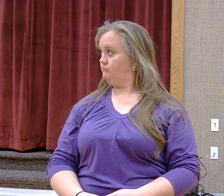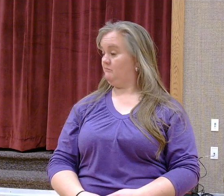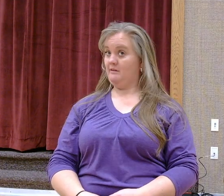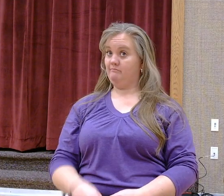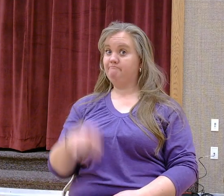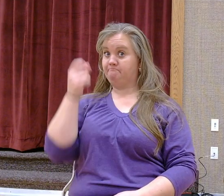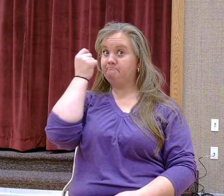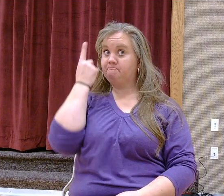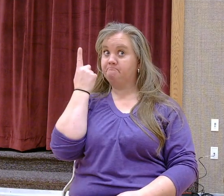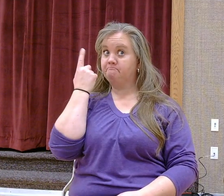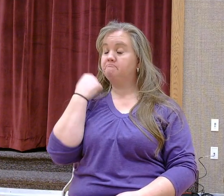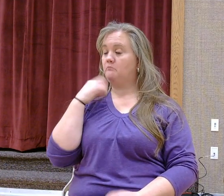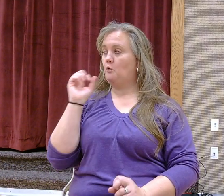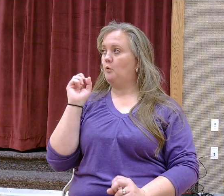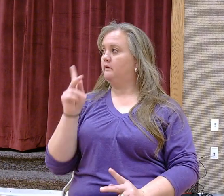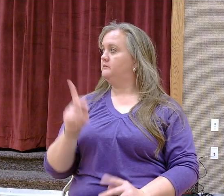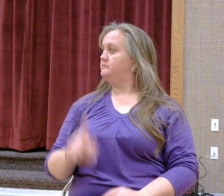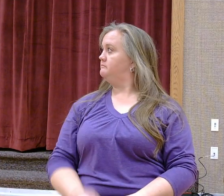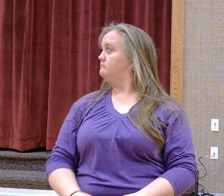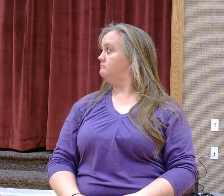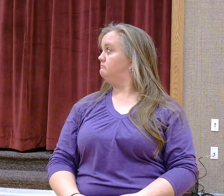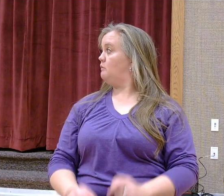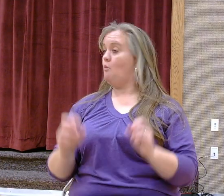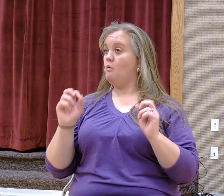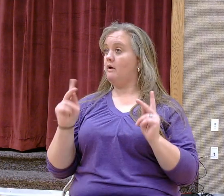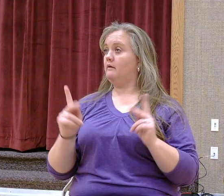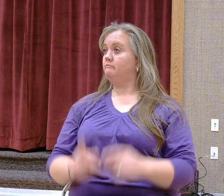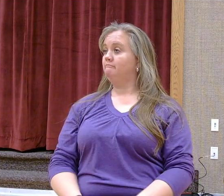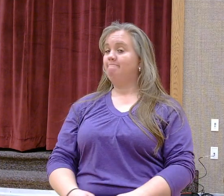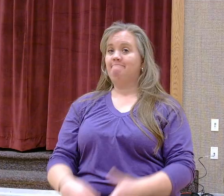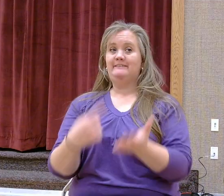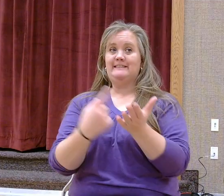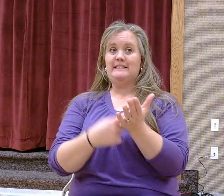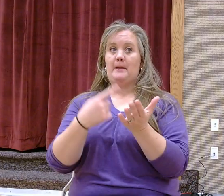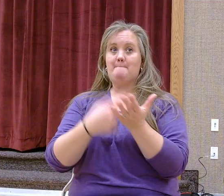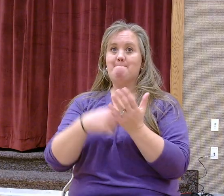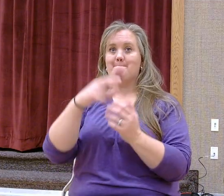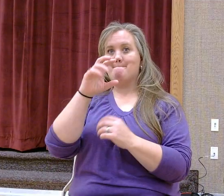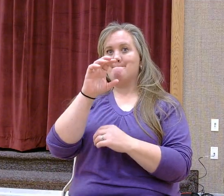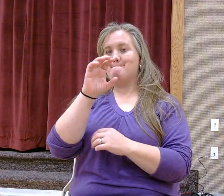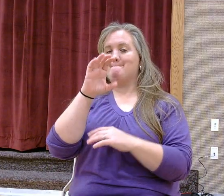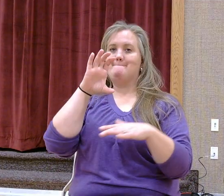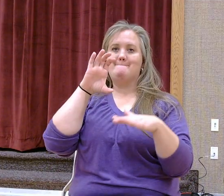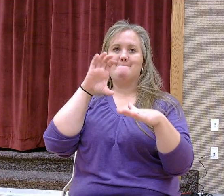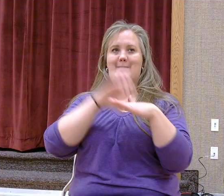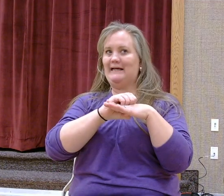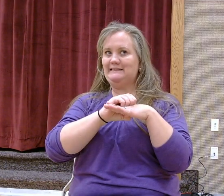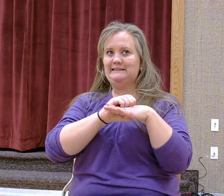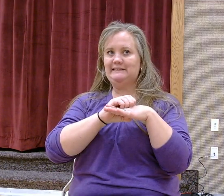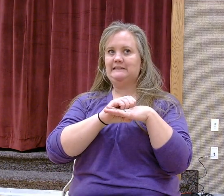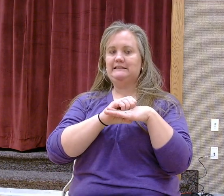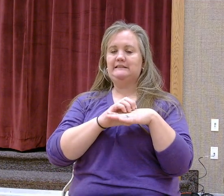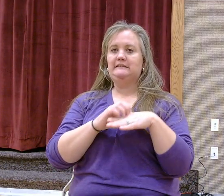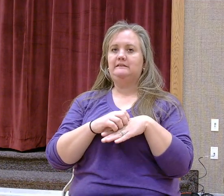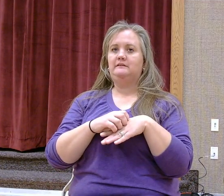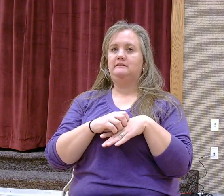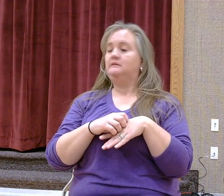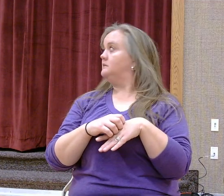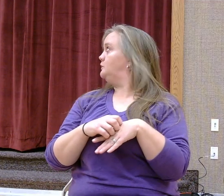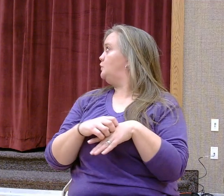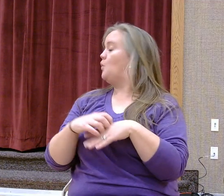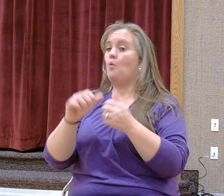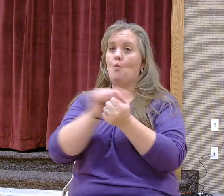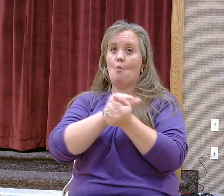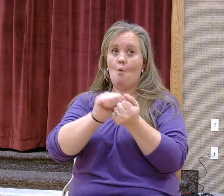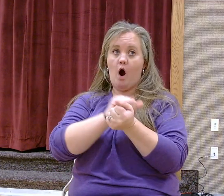Make sense? Okay. Okay, let's talk about bites. Different kind of bites out there. Wash the area